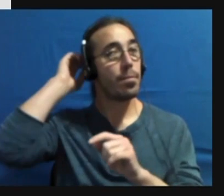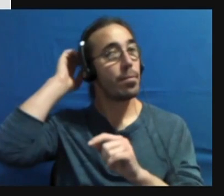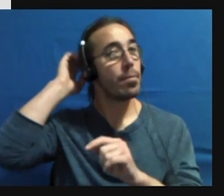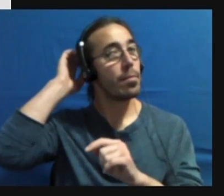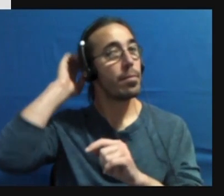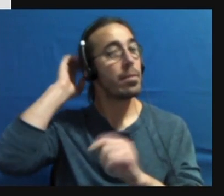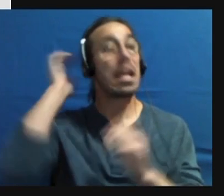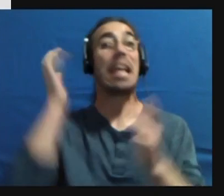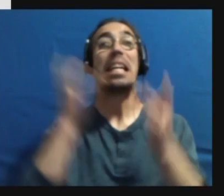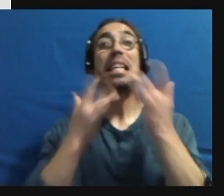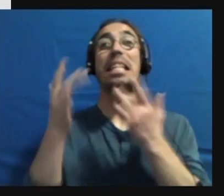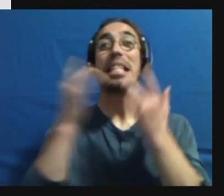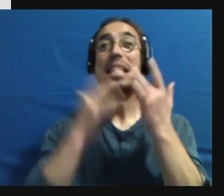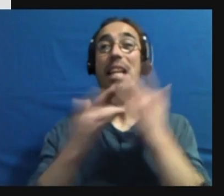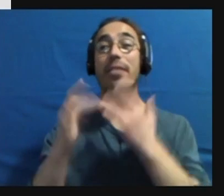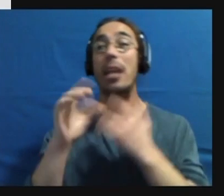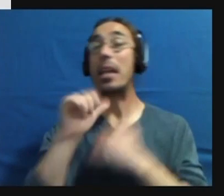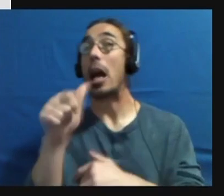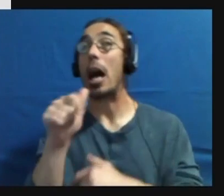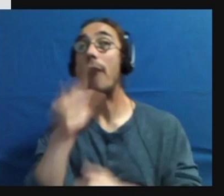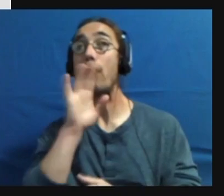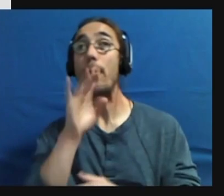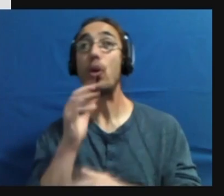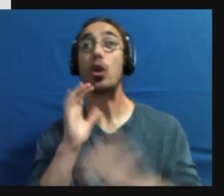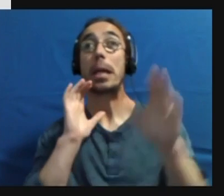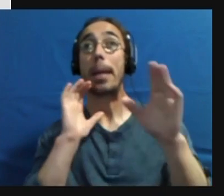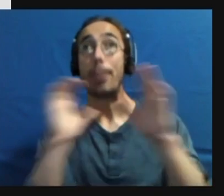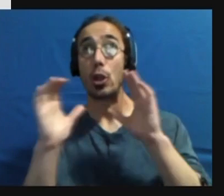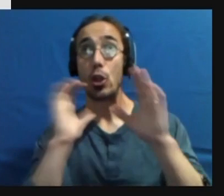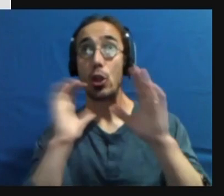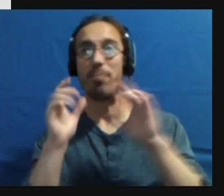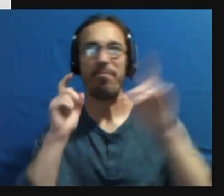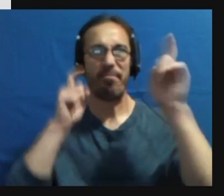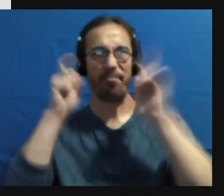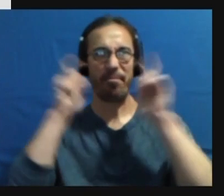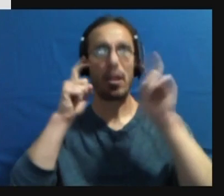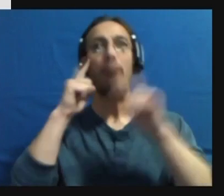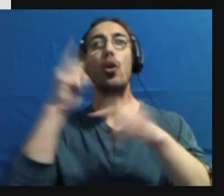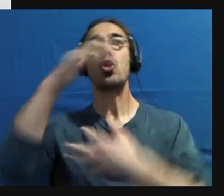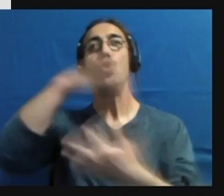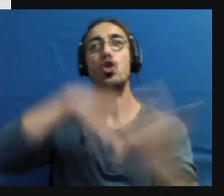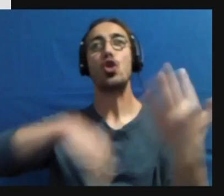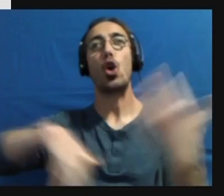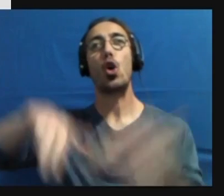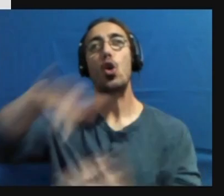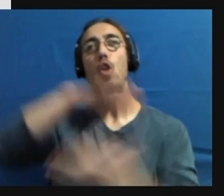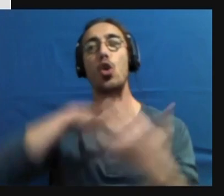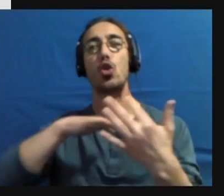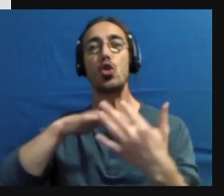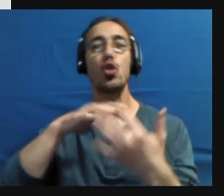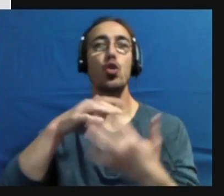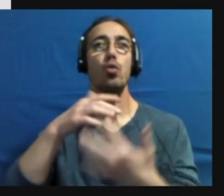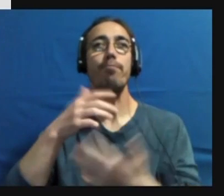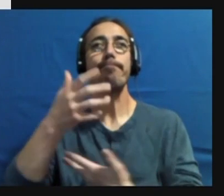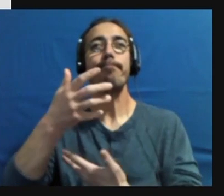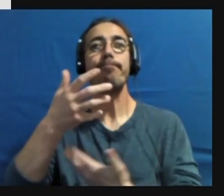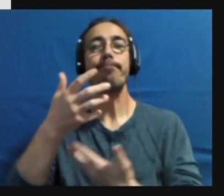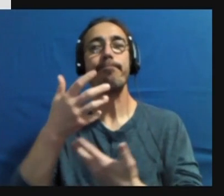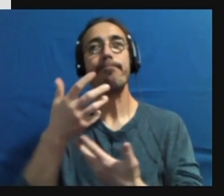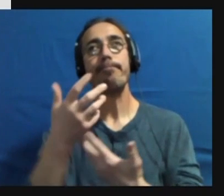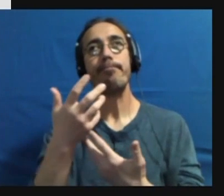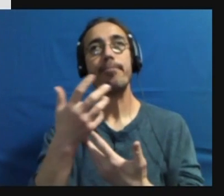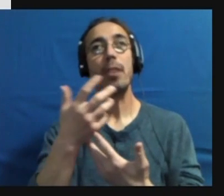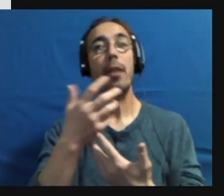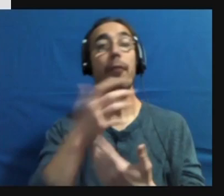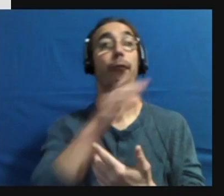deficits in nonverbal communication used for social interaction, from poorly integrated verbal and